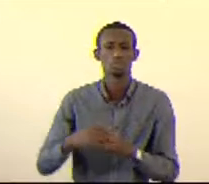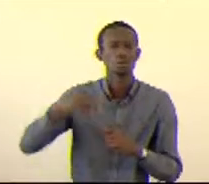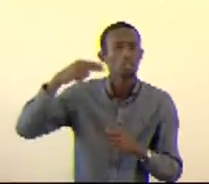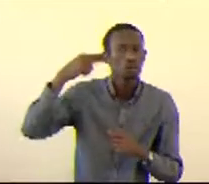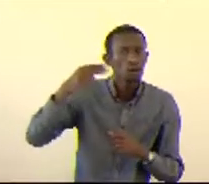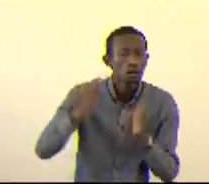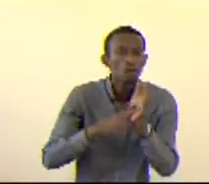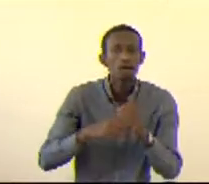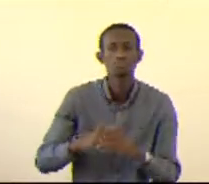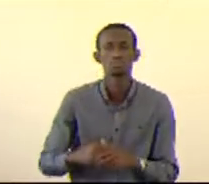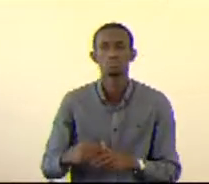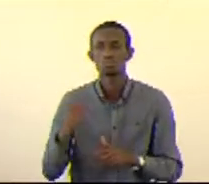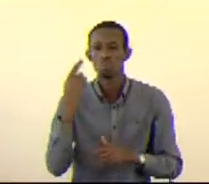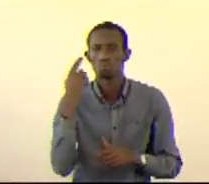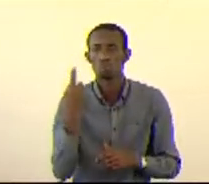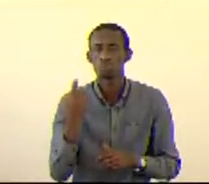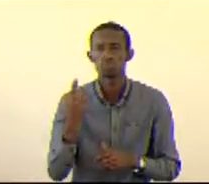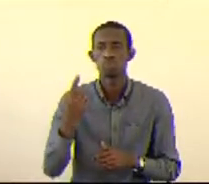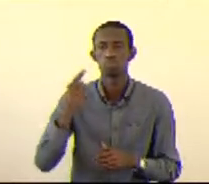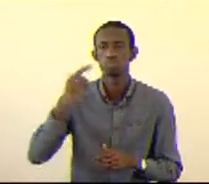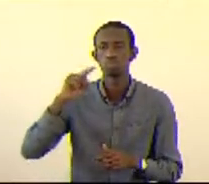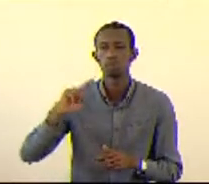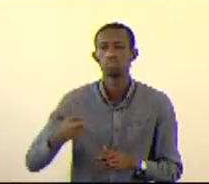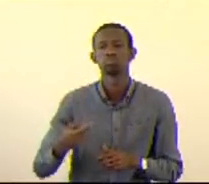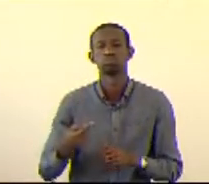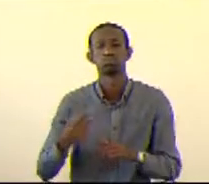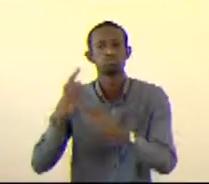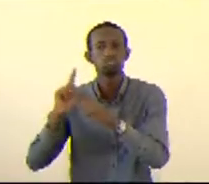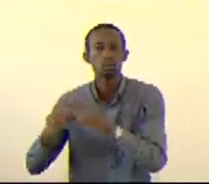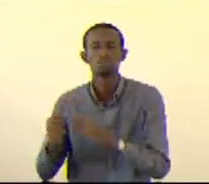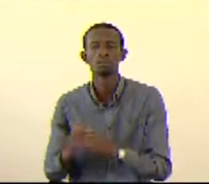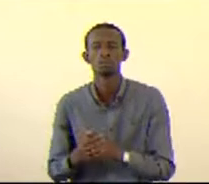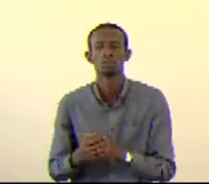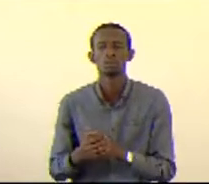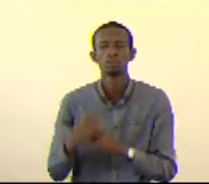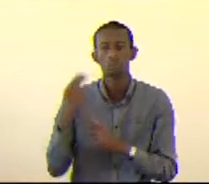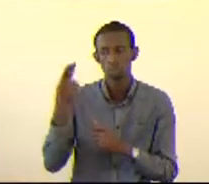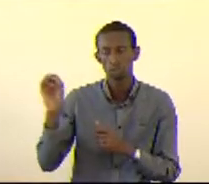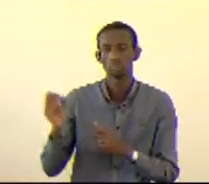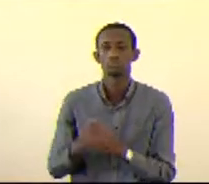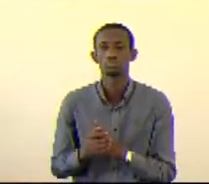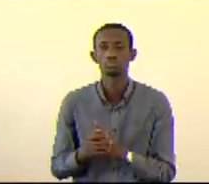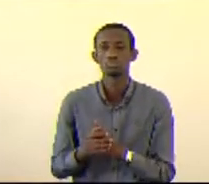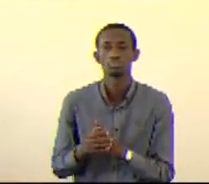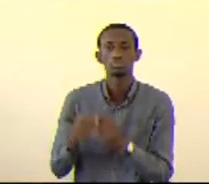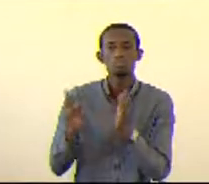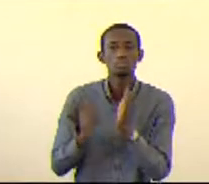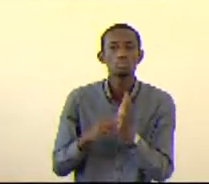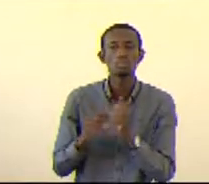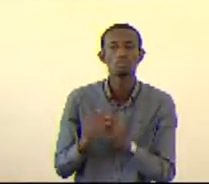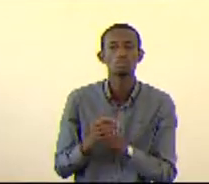is 4,200, times theta, which is 20. And if you multiply this by 20, it is going to